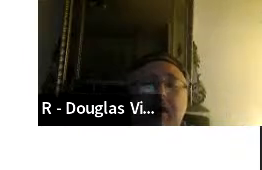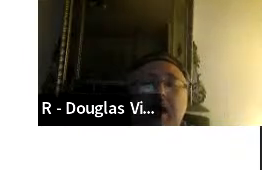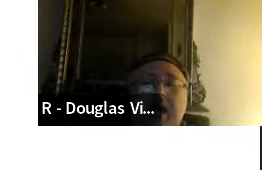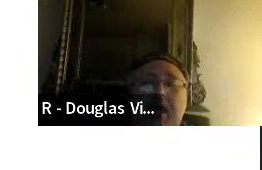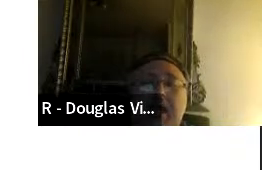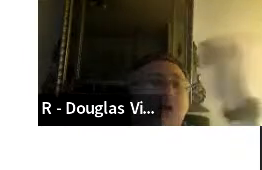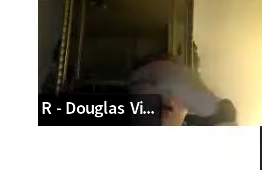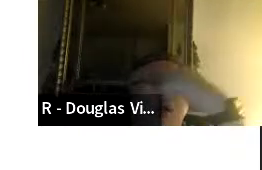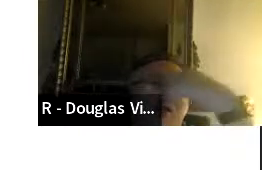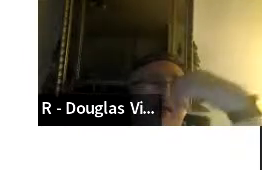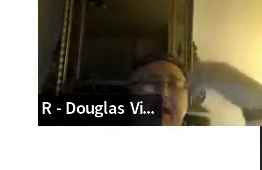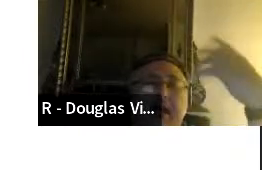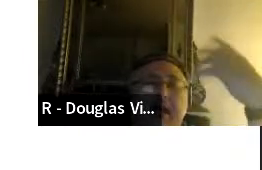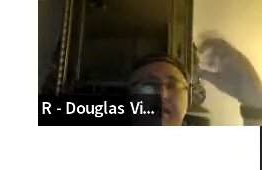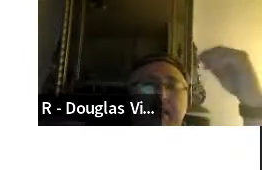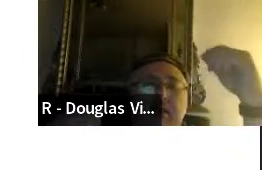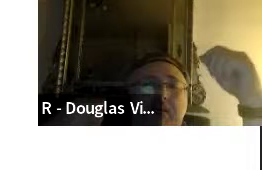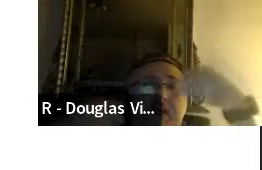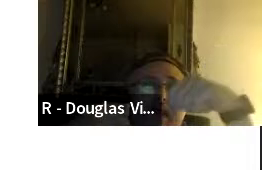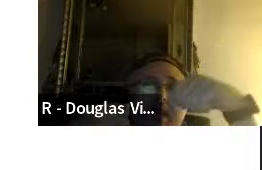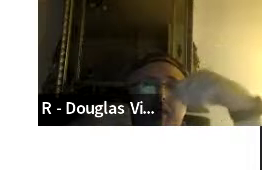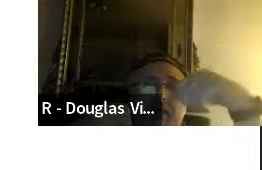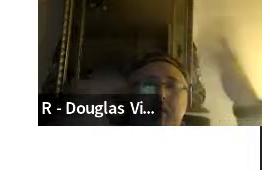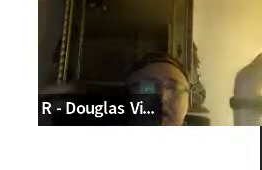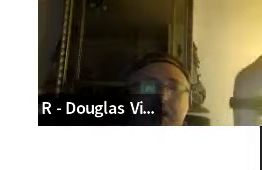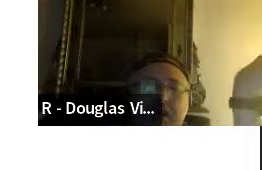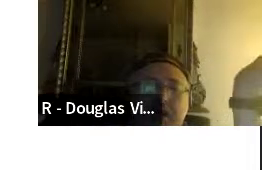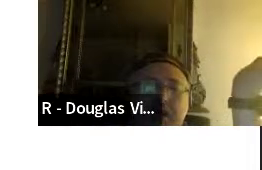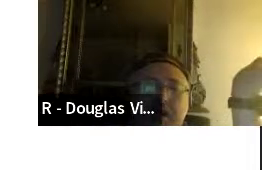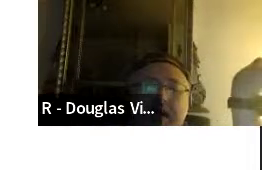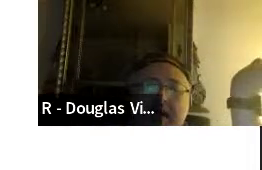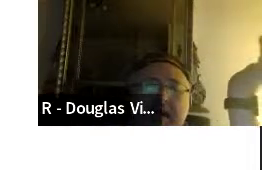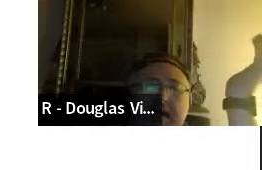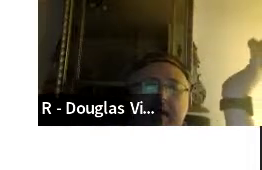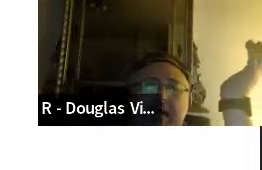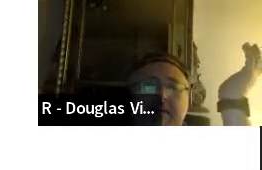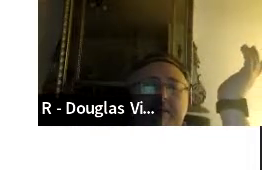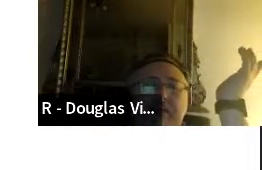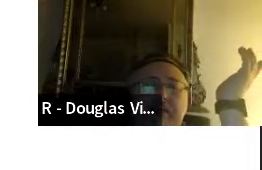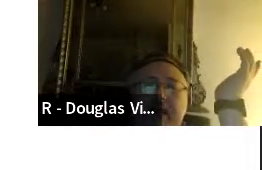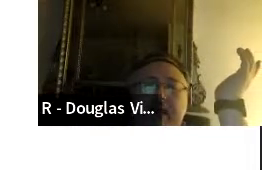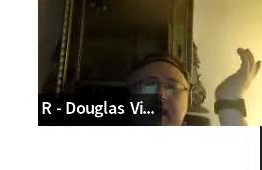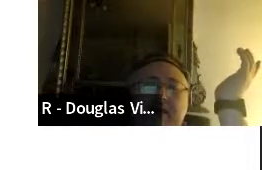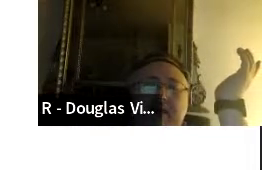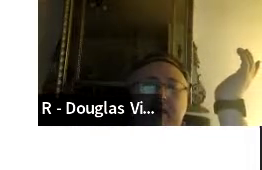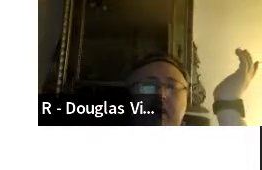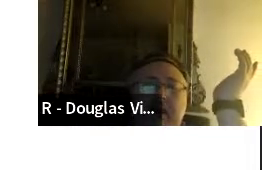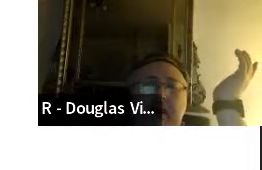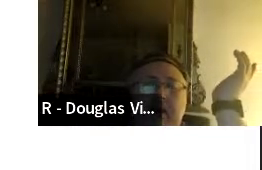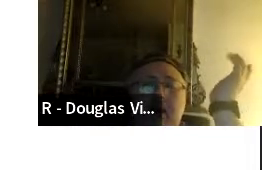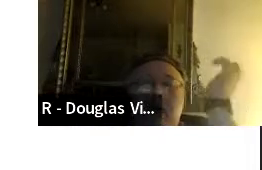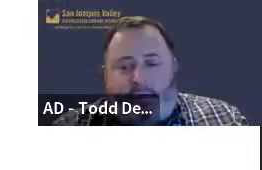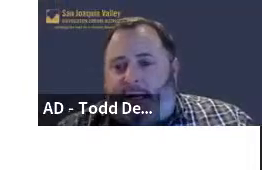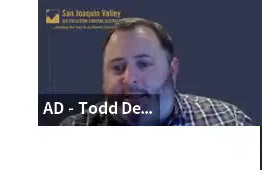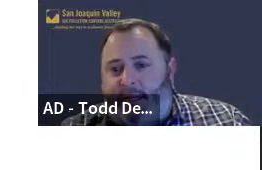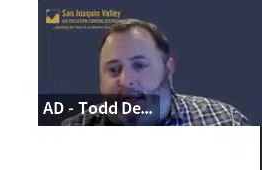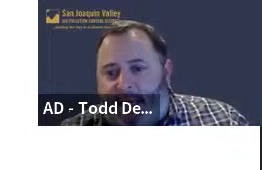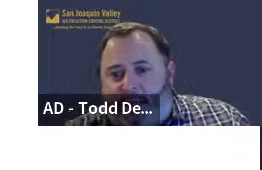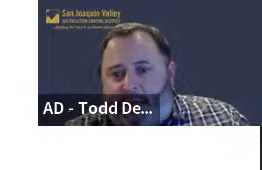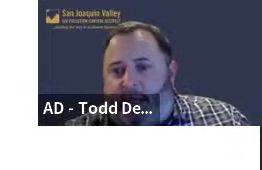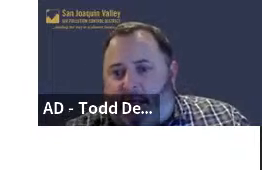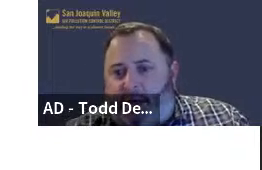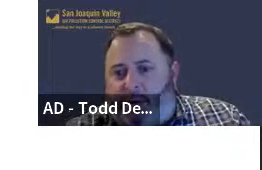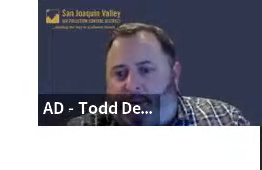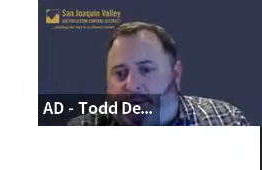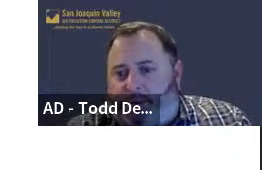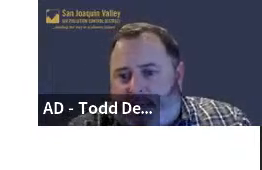car and they go home and they don't have nothing to plug it to charge it? So how did that work this out? That's a good question,